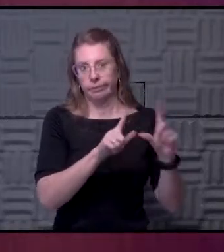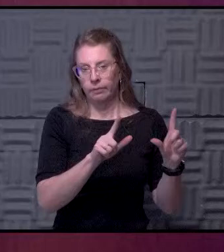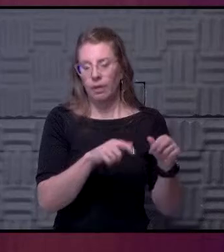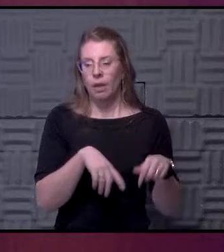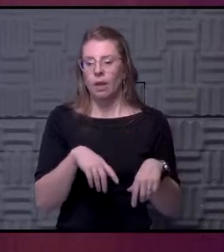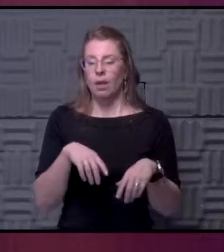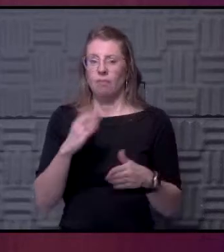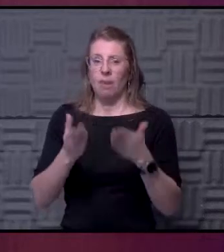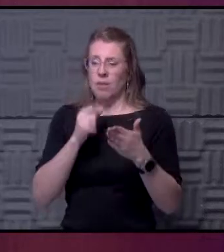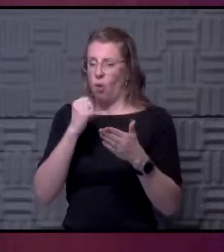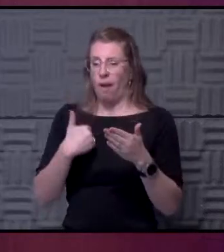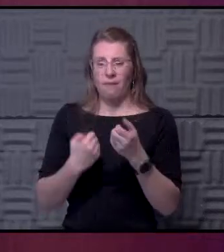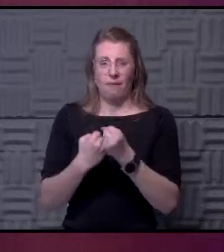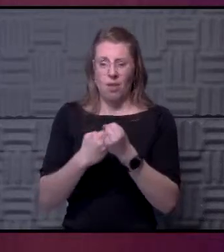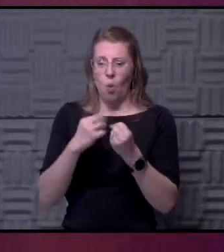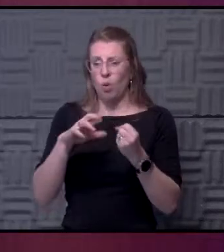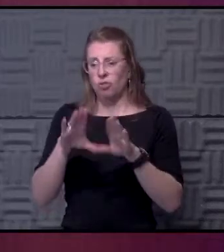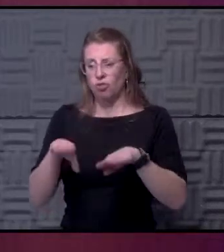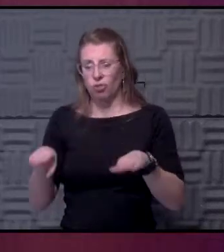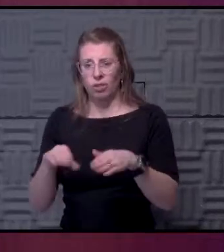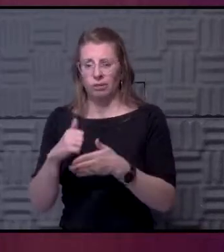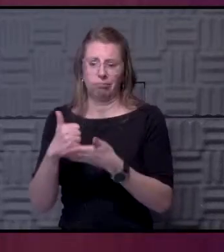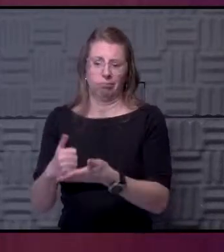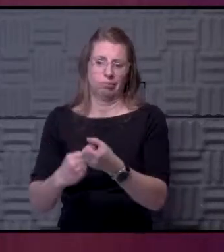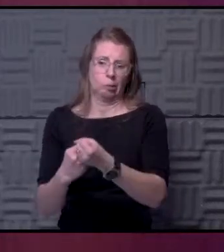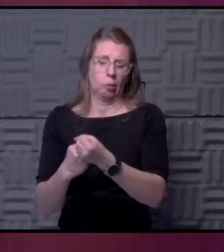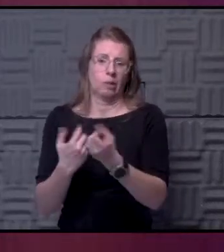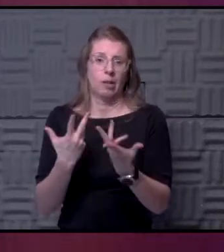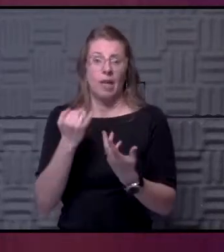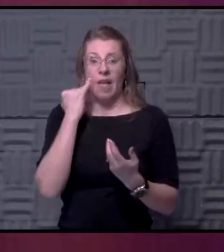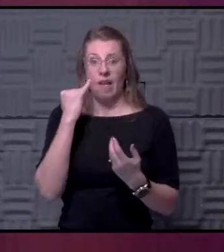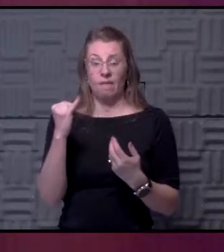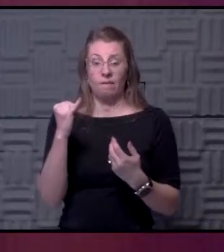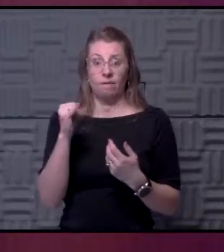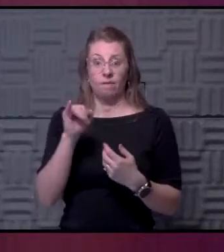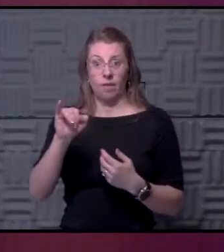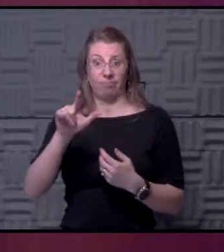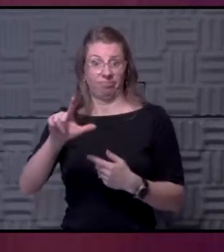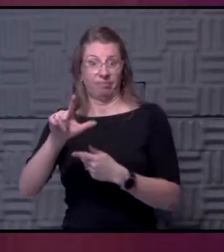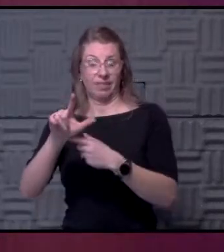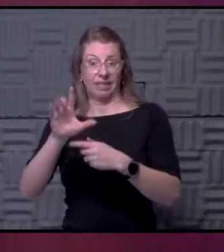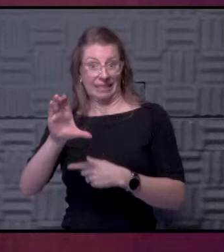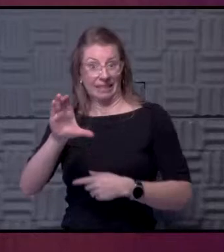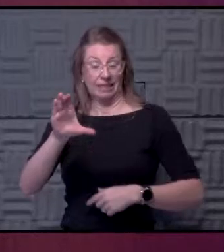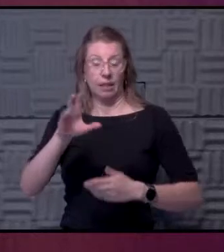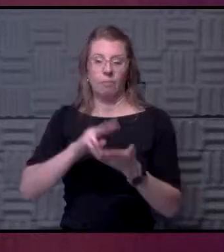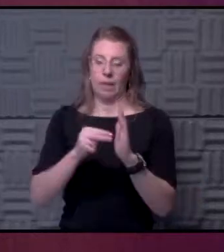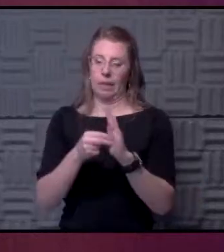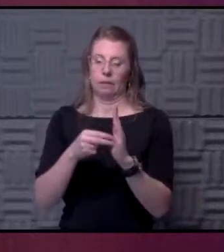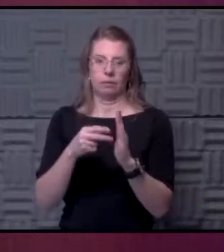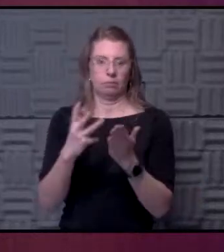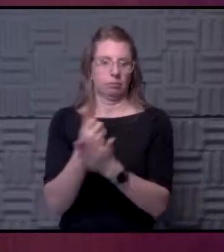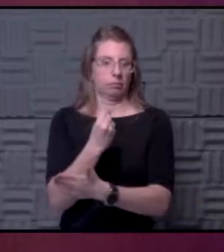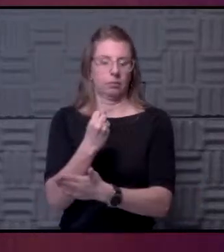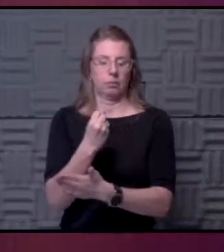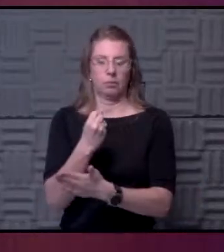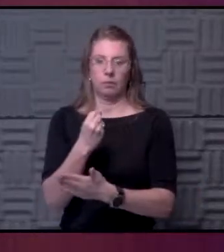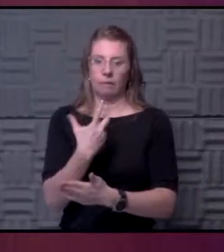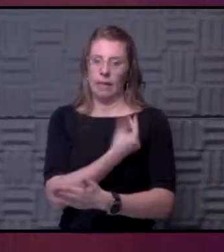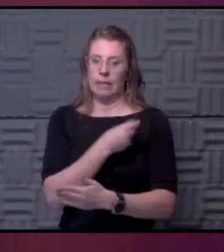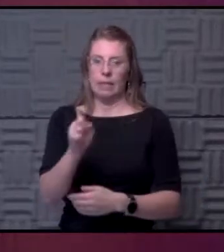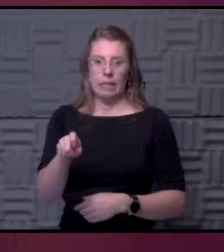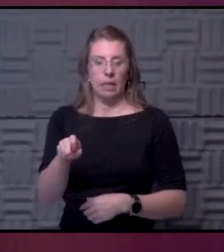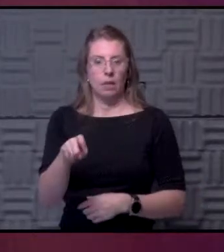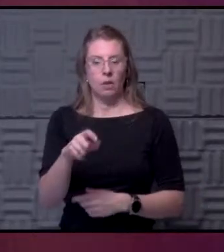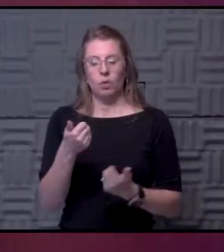them out. So they may not live in a nursing home. So if they're independent living, they really need to get the vaccine. So we've really tried the old-fashioned way